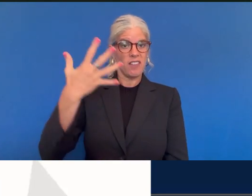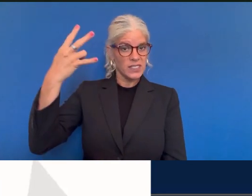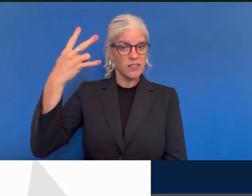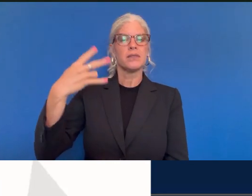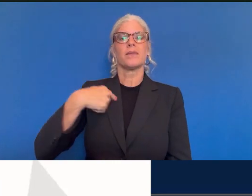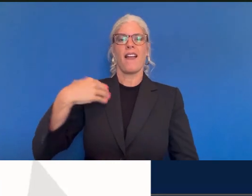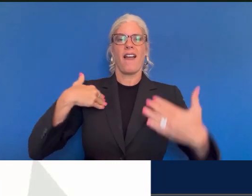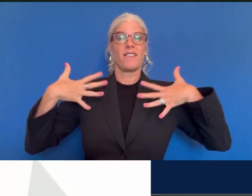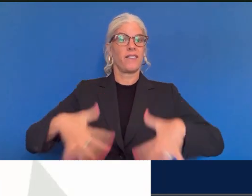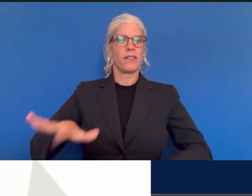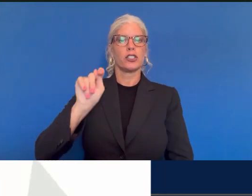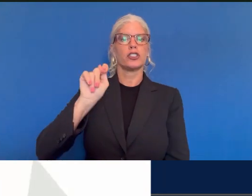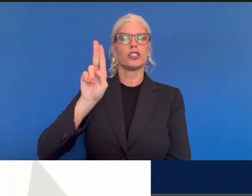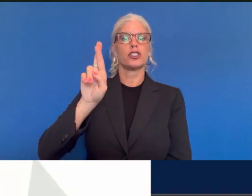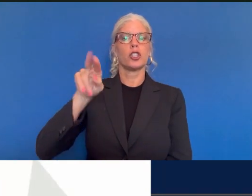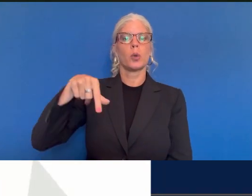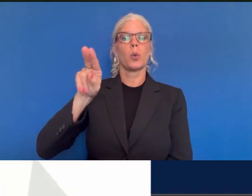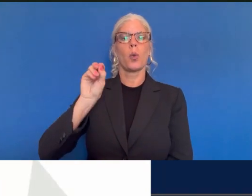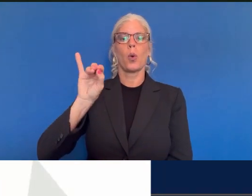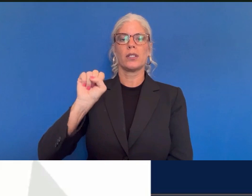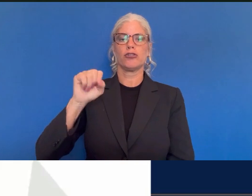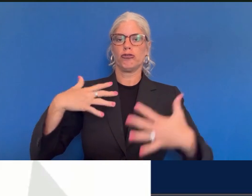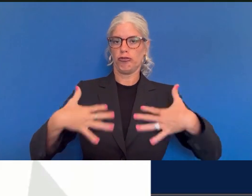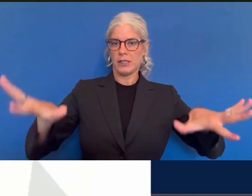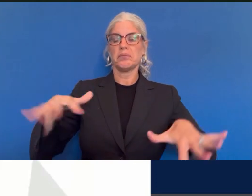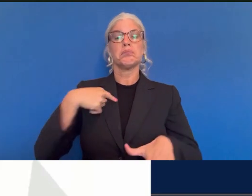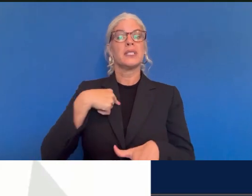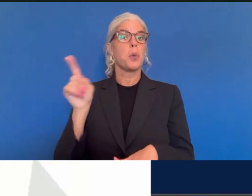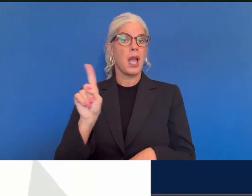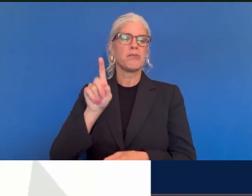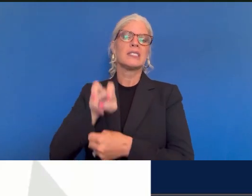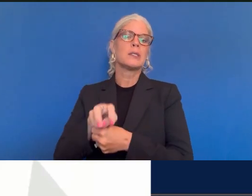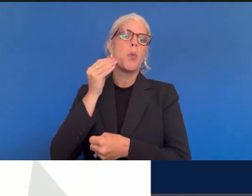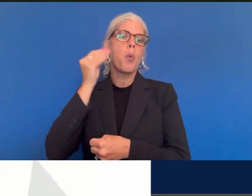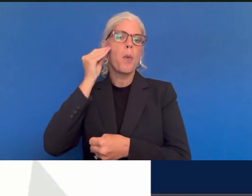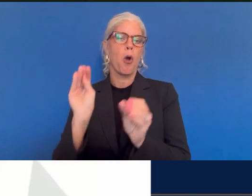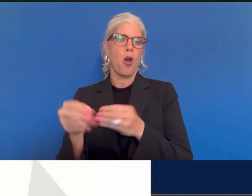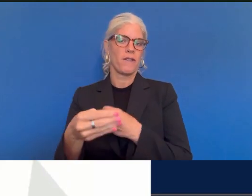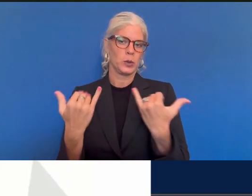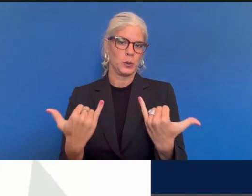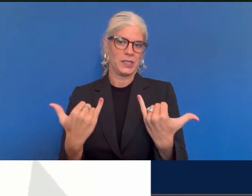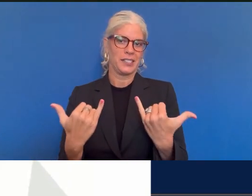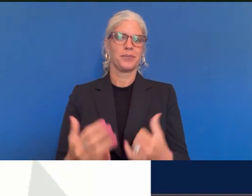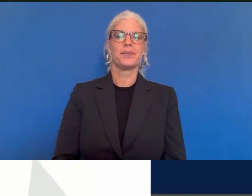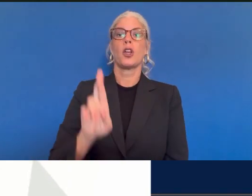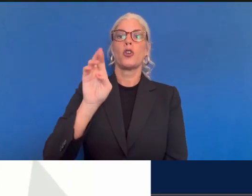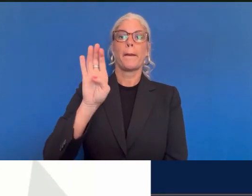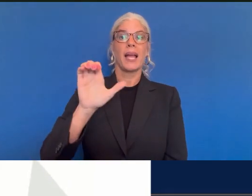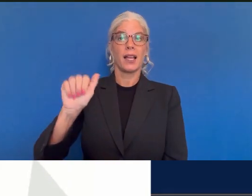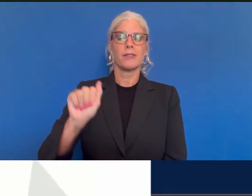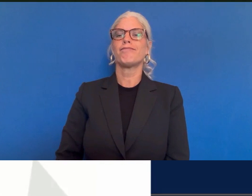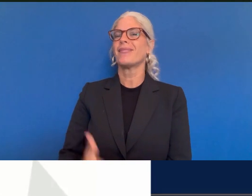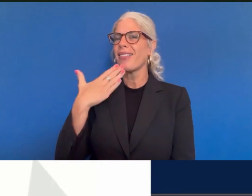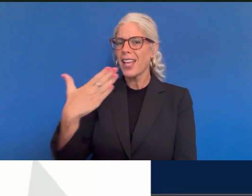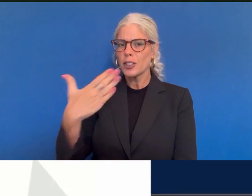am about 5'7" tall. I'm in a turquoise dress, and I'm sitting in my home office today. Thank you